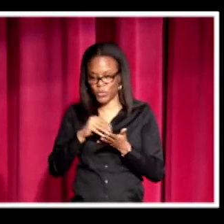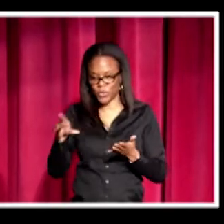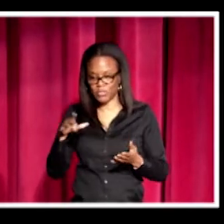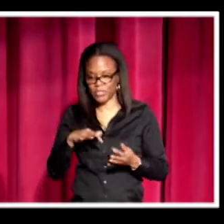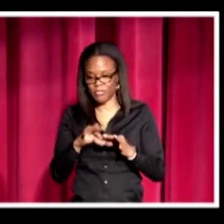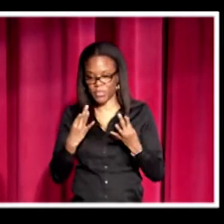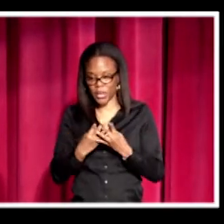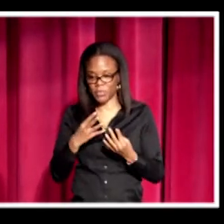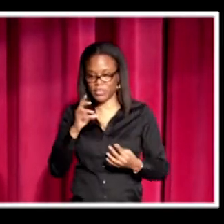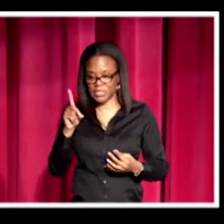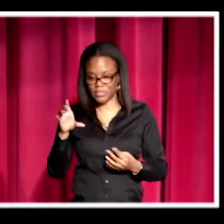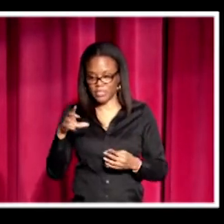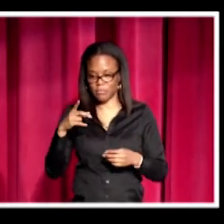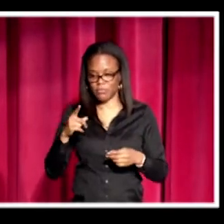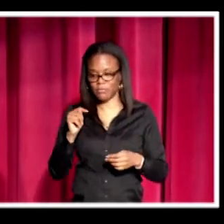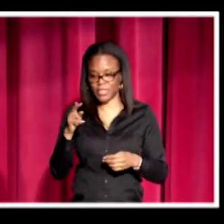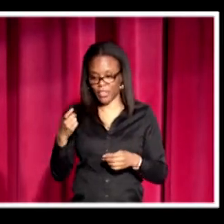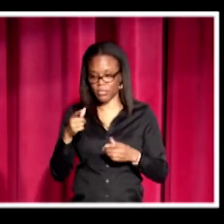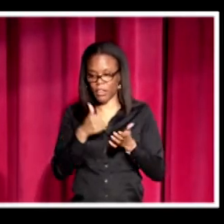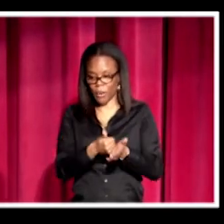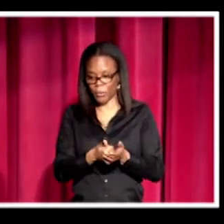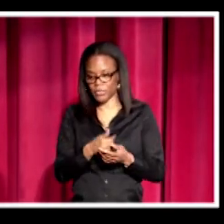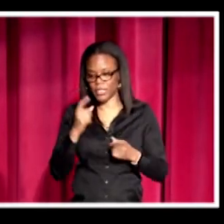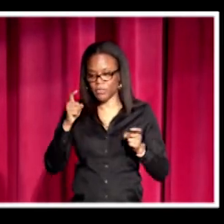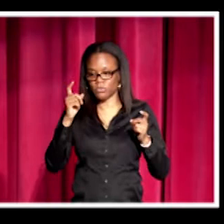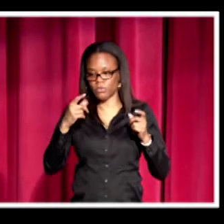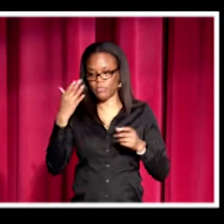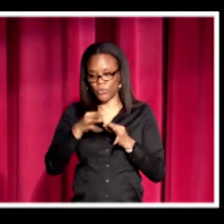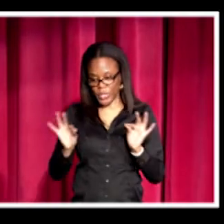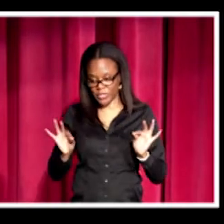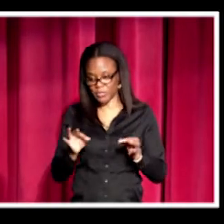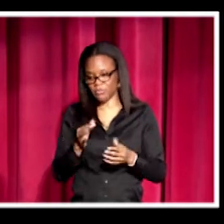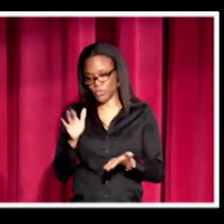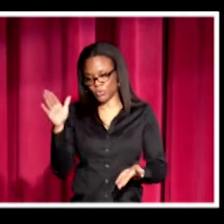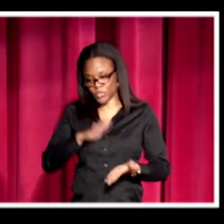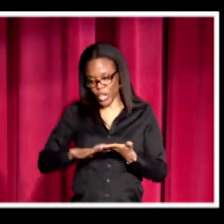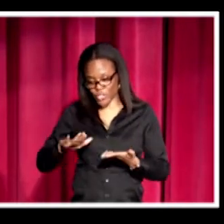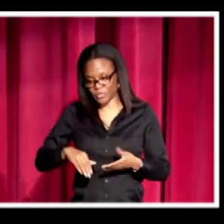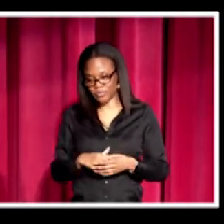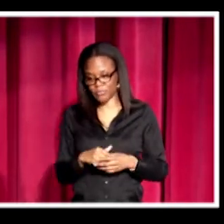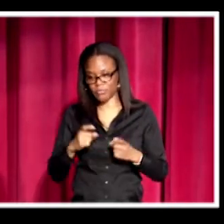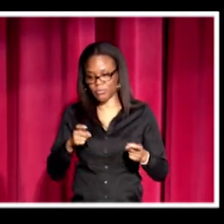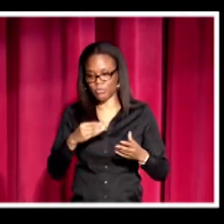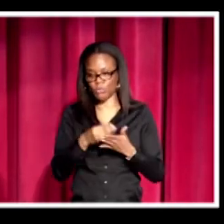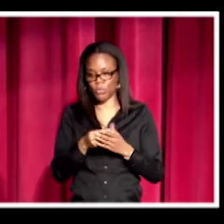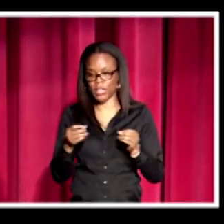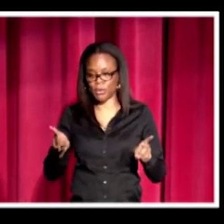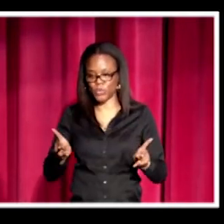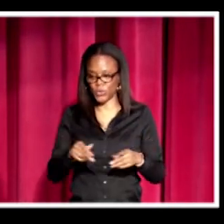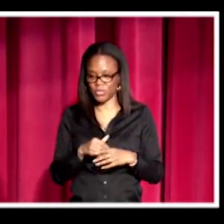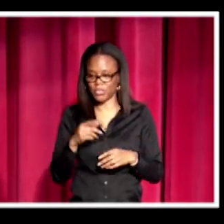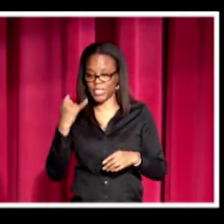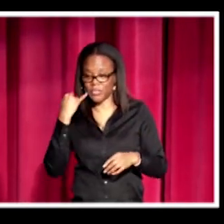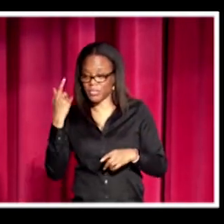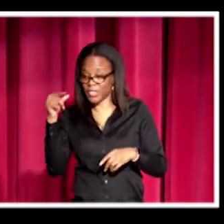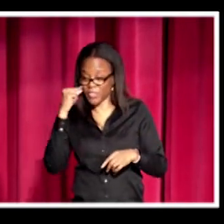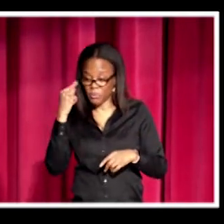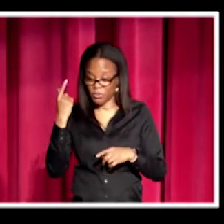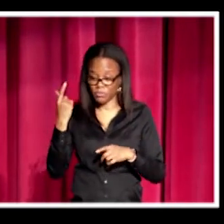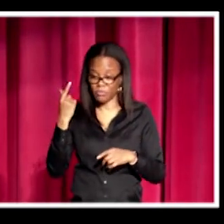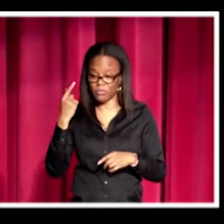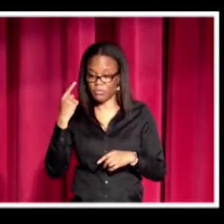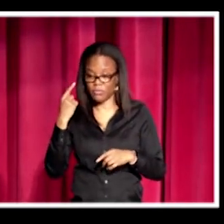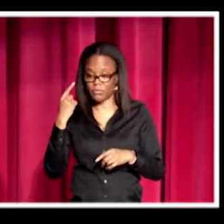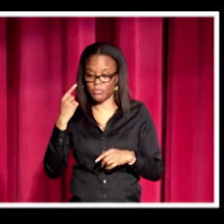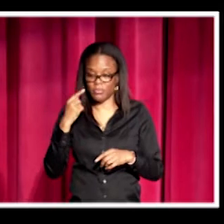families, DC TAG meant the difference between the end of the road and a new extraordinary opportunity. And if the federal government can spend